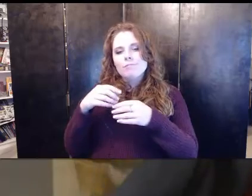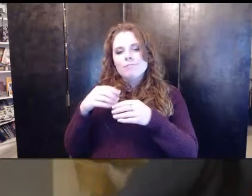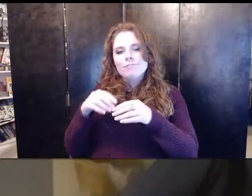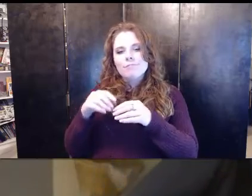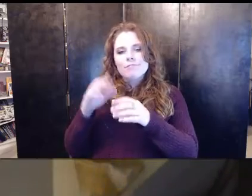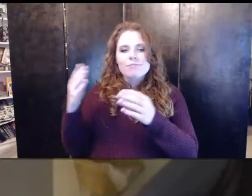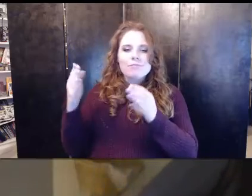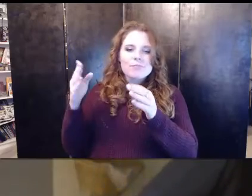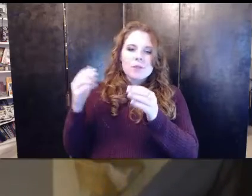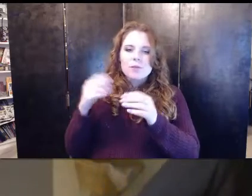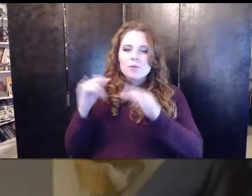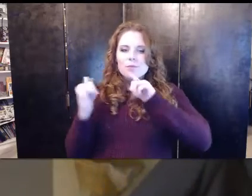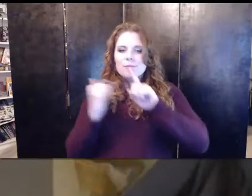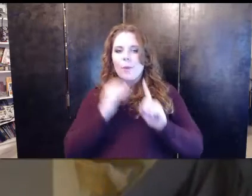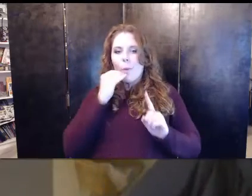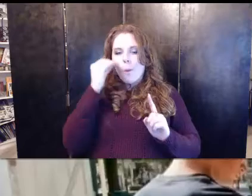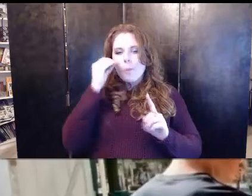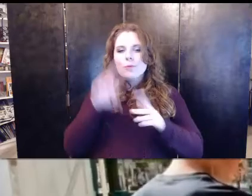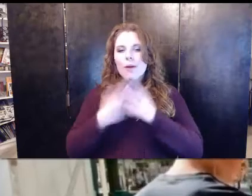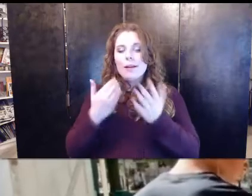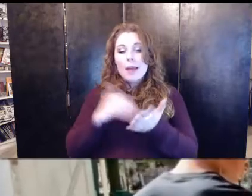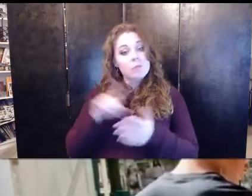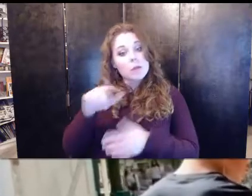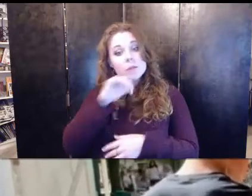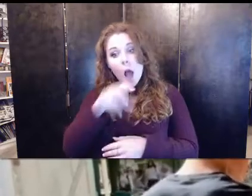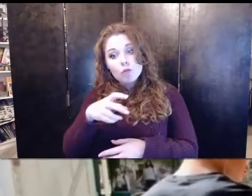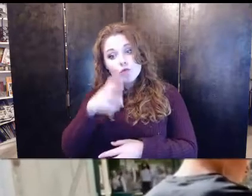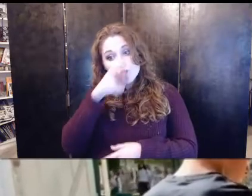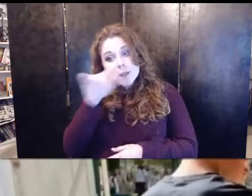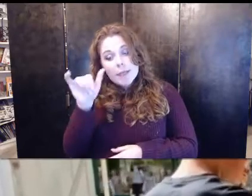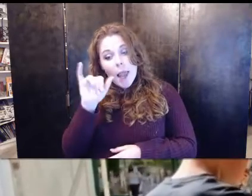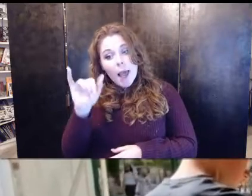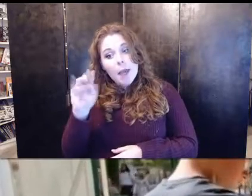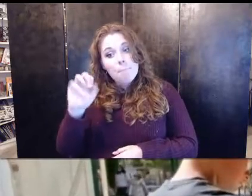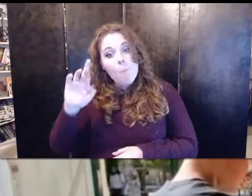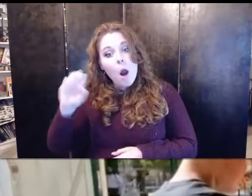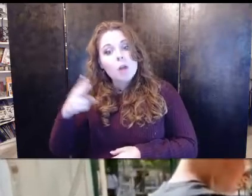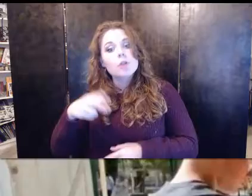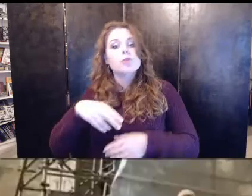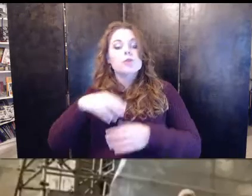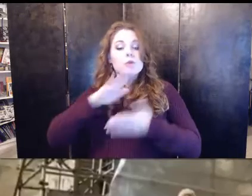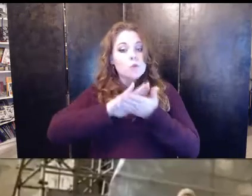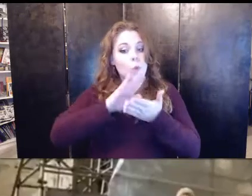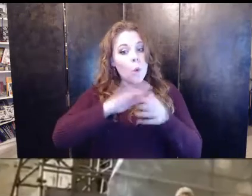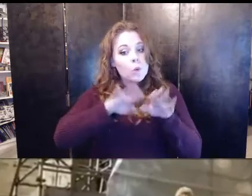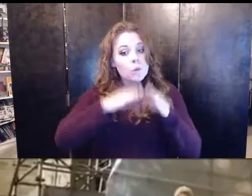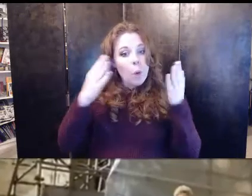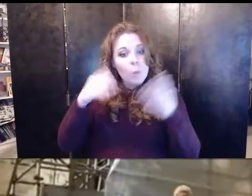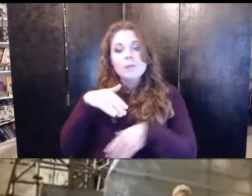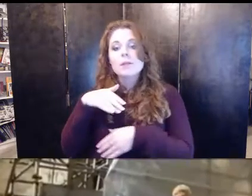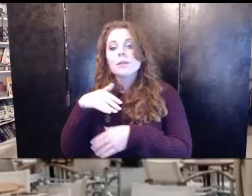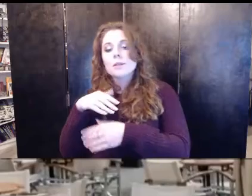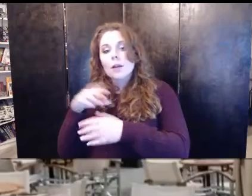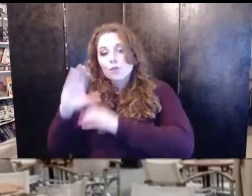aren't as strict as the first lockdown. Schools and some businesses will stay open. Construction workers, for instance, can keep working on their